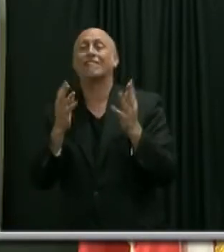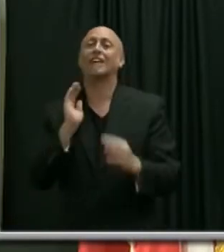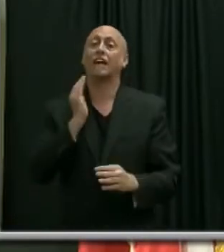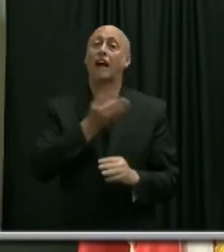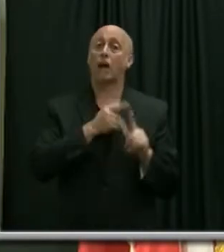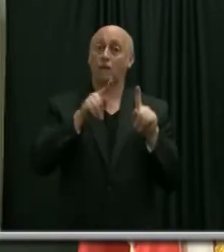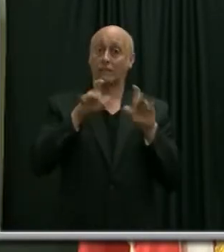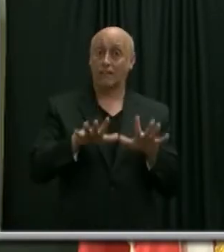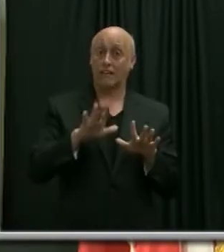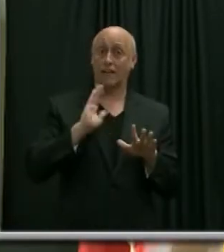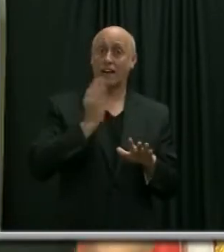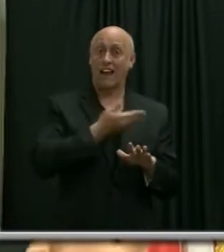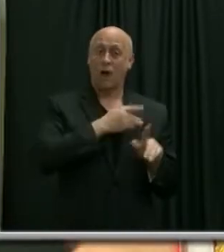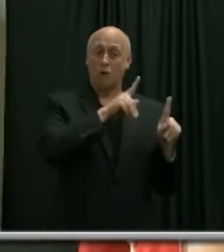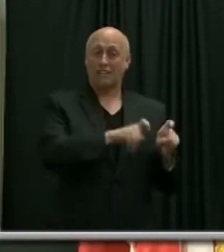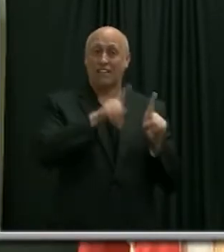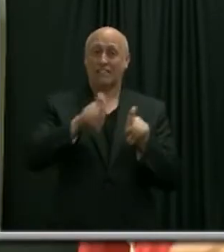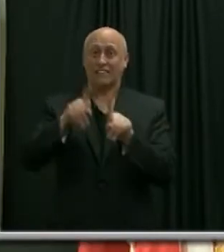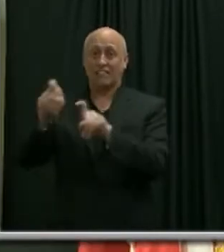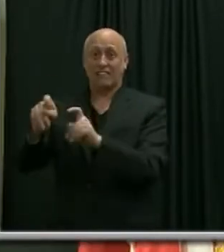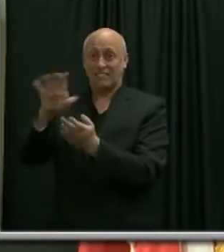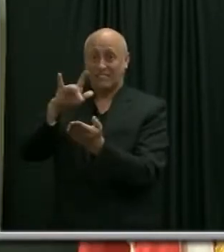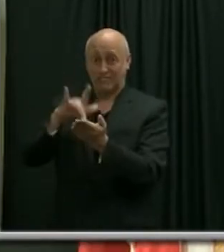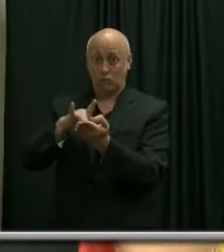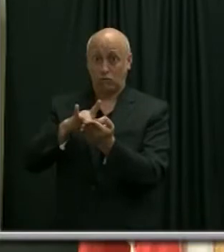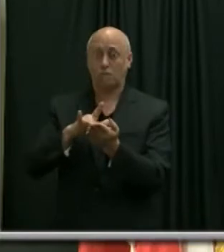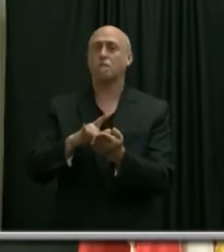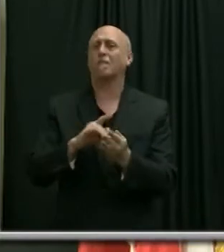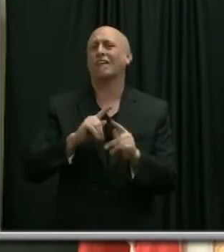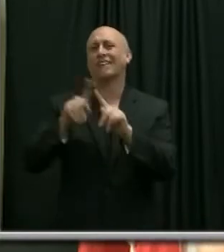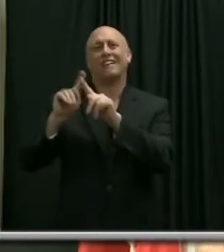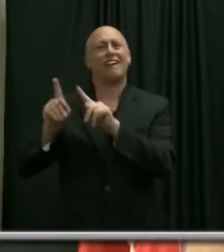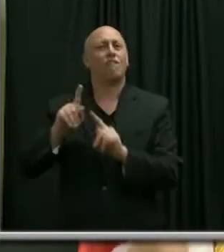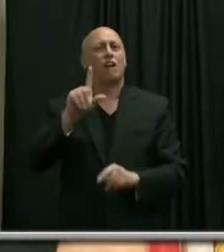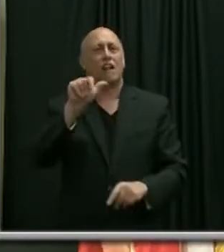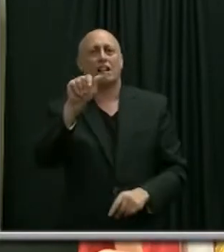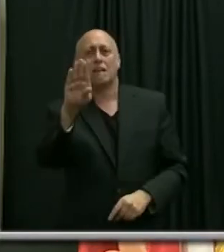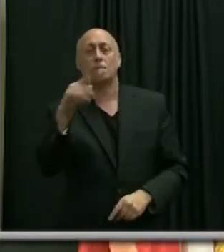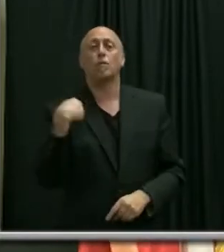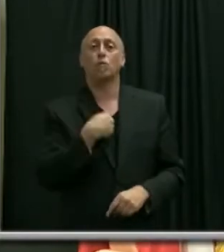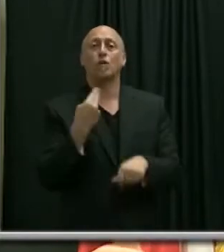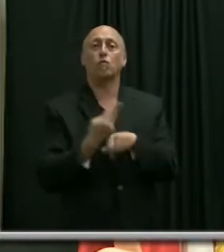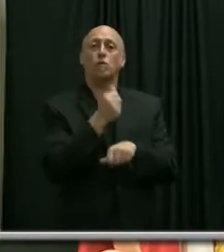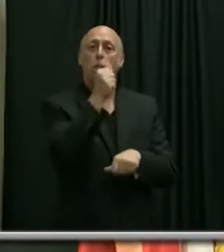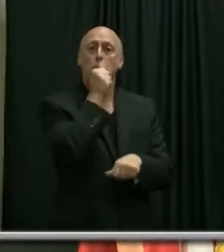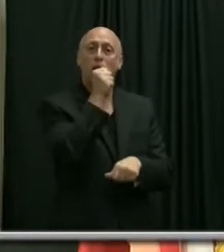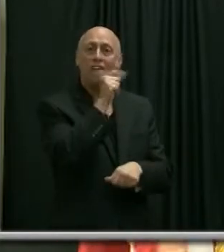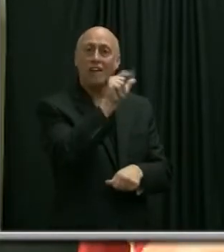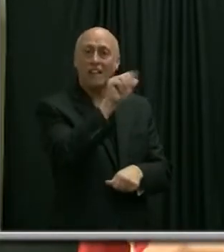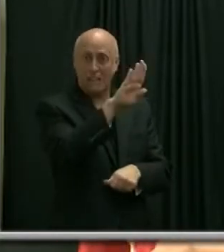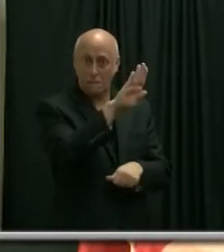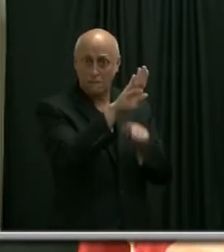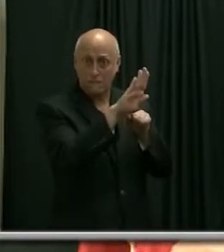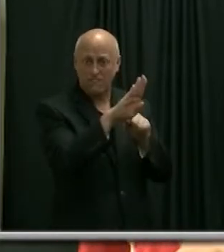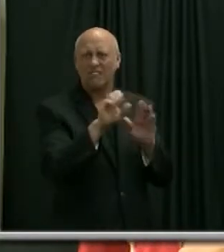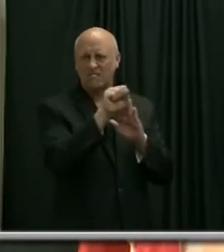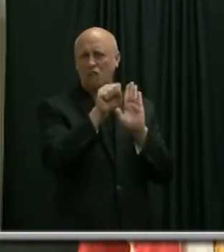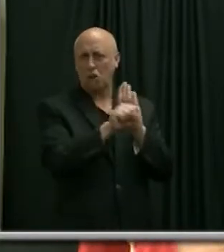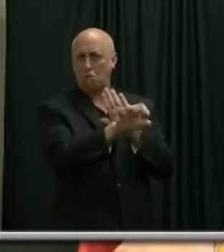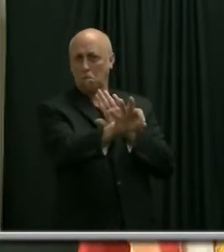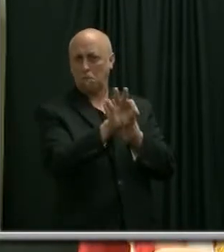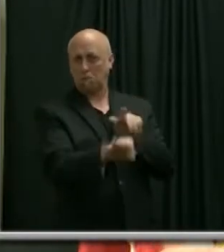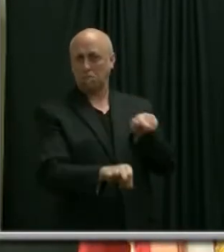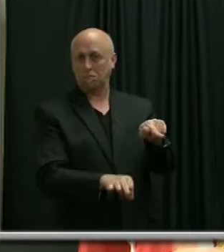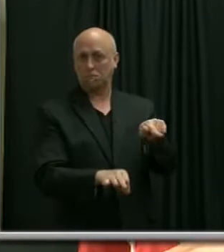at our assessment centers, as well as what every other facility is doing, are all different labs. We're using a private lab that the state has arranged for us. That